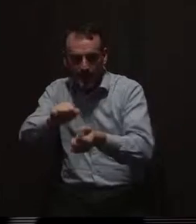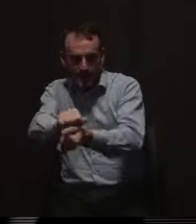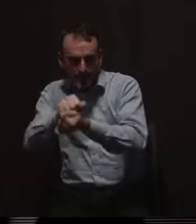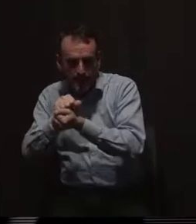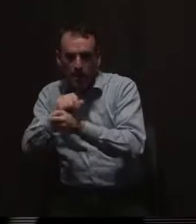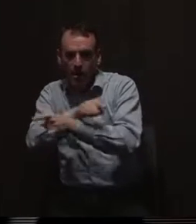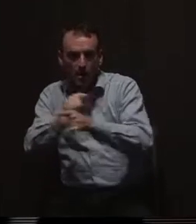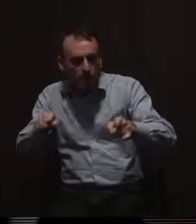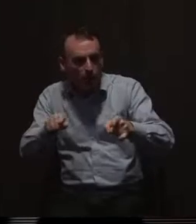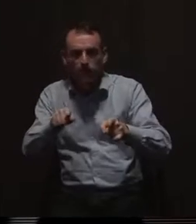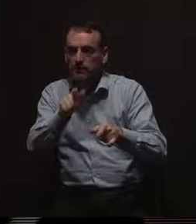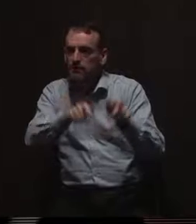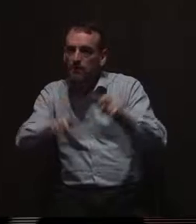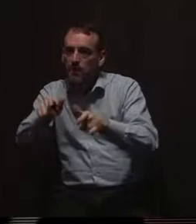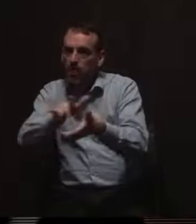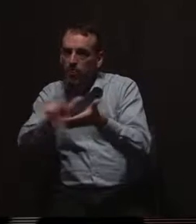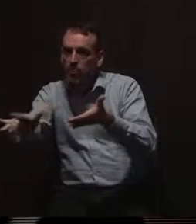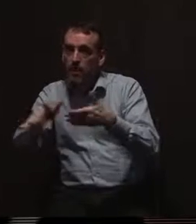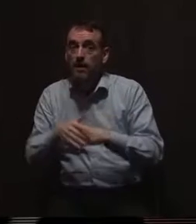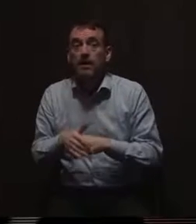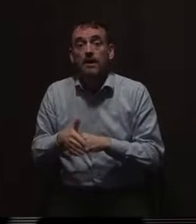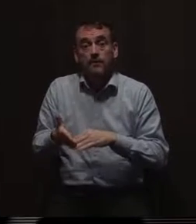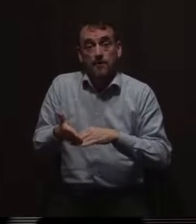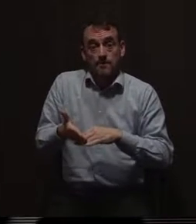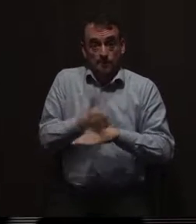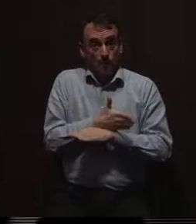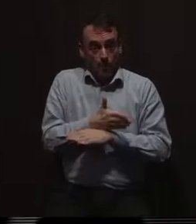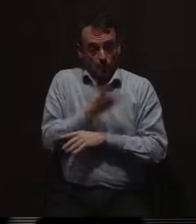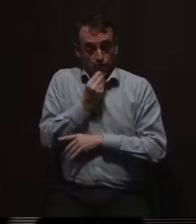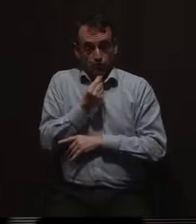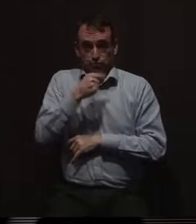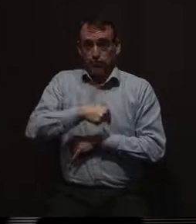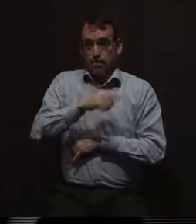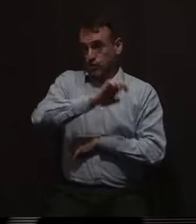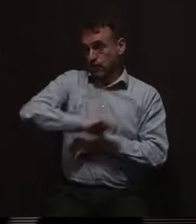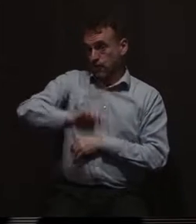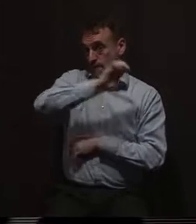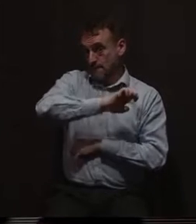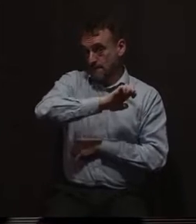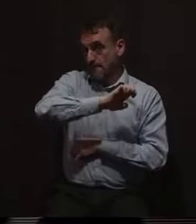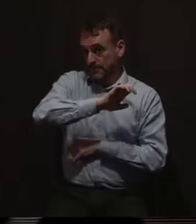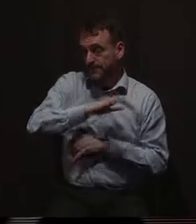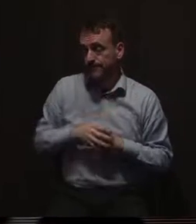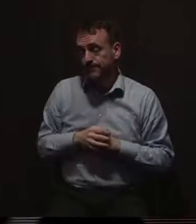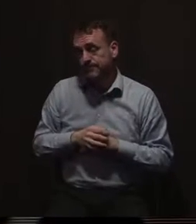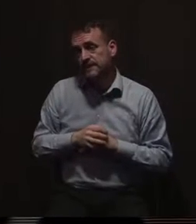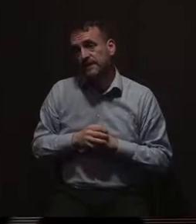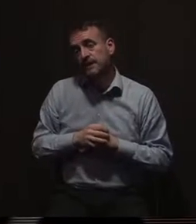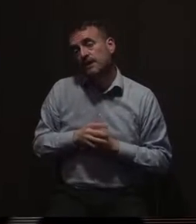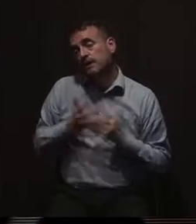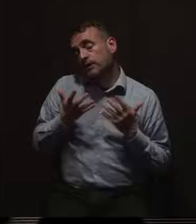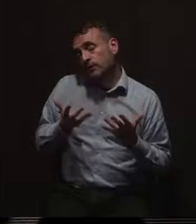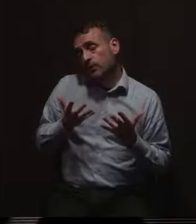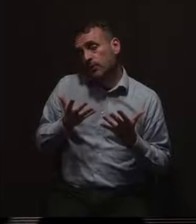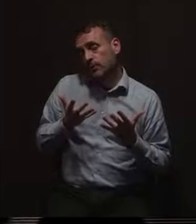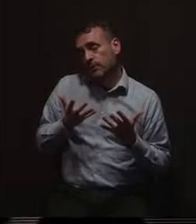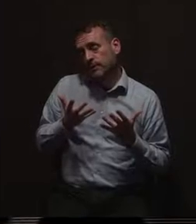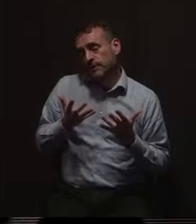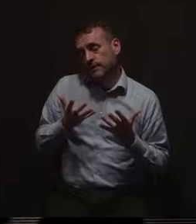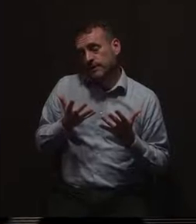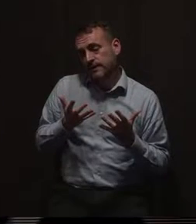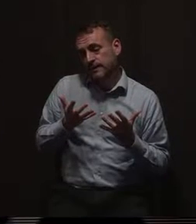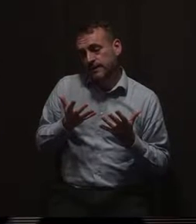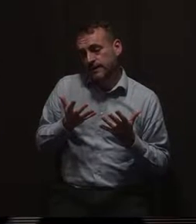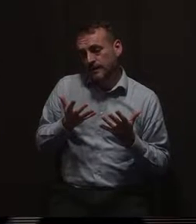destroy people before we tried it out as white people at home. And so we can, to do the, sounds